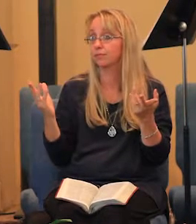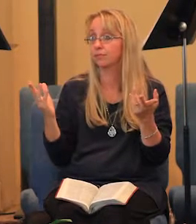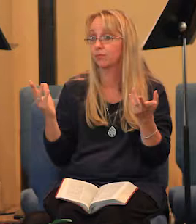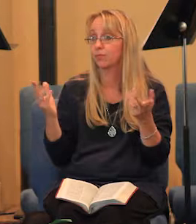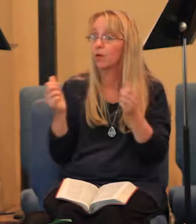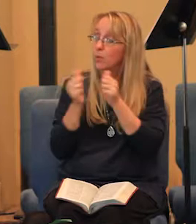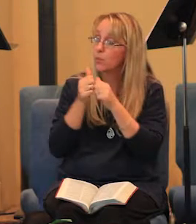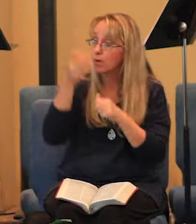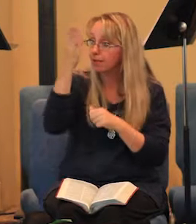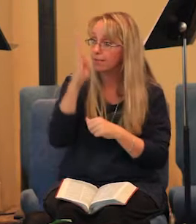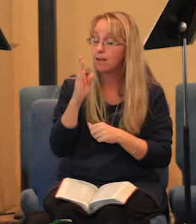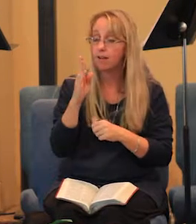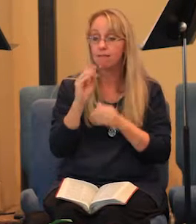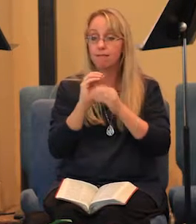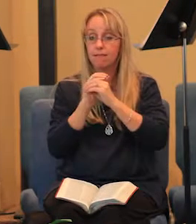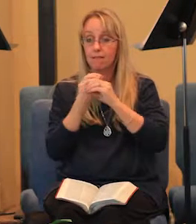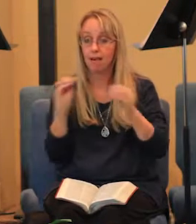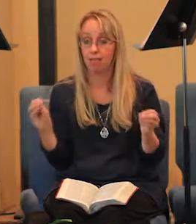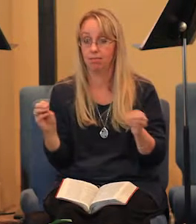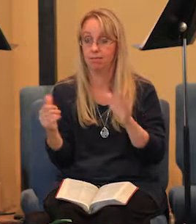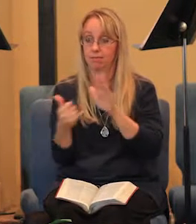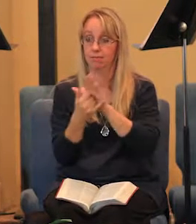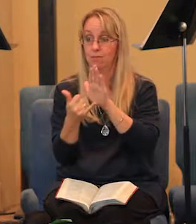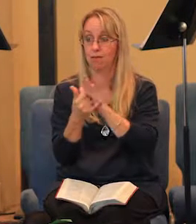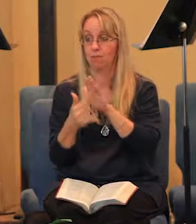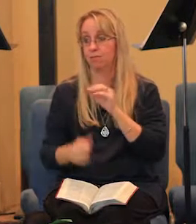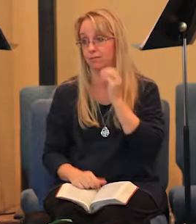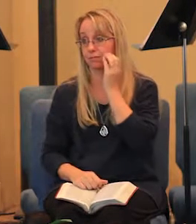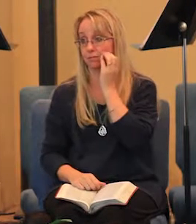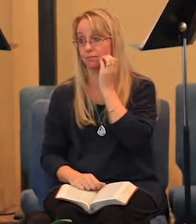is that with God, nothing is impossible.